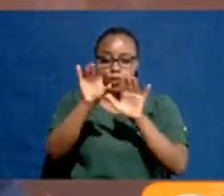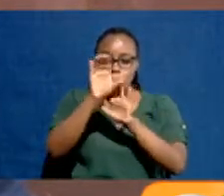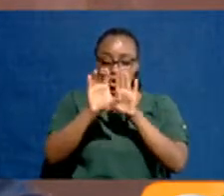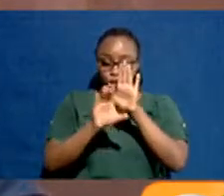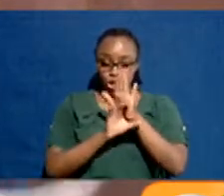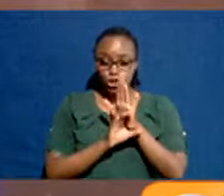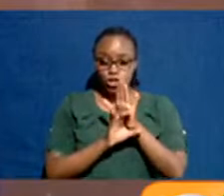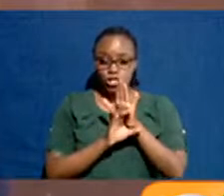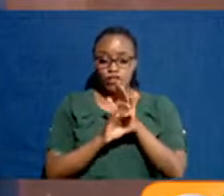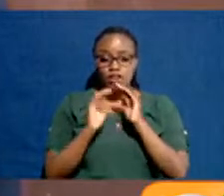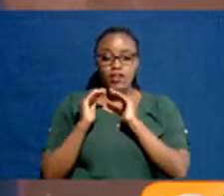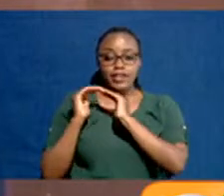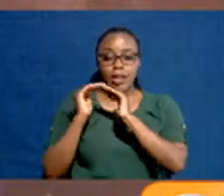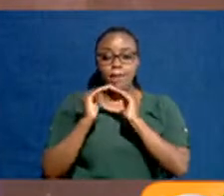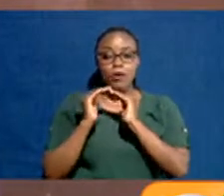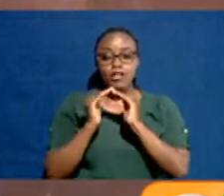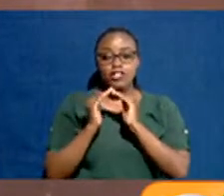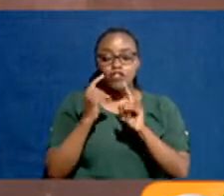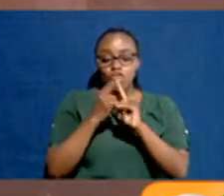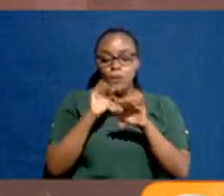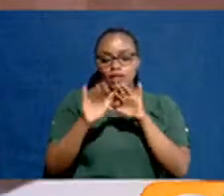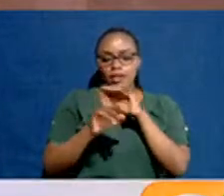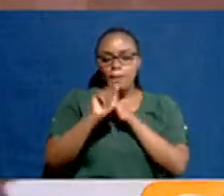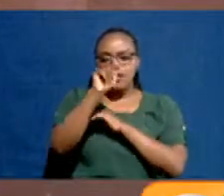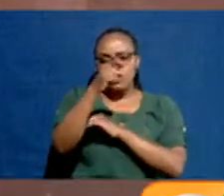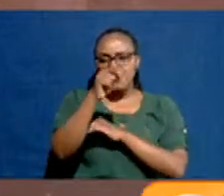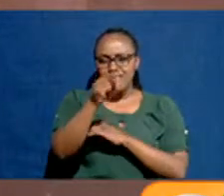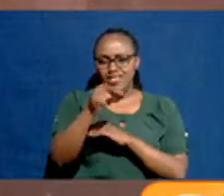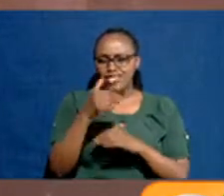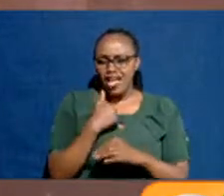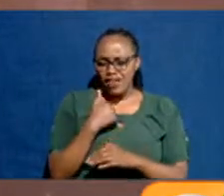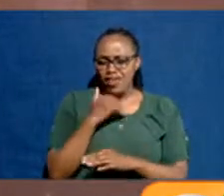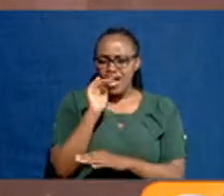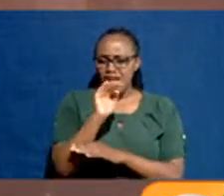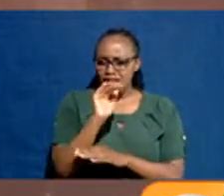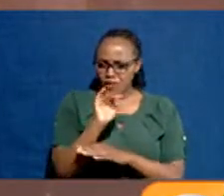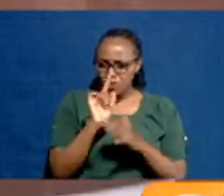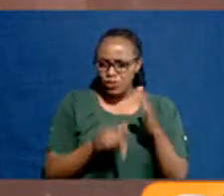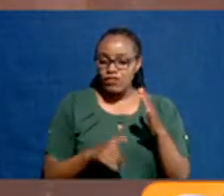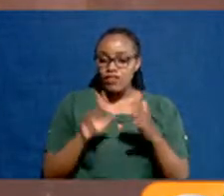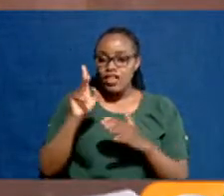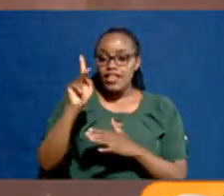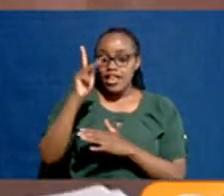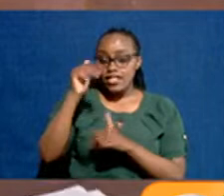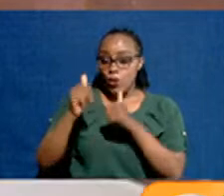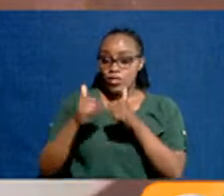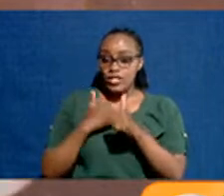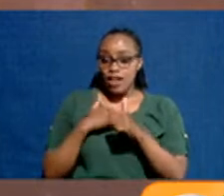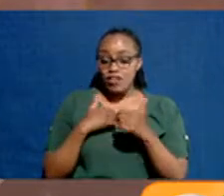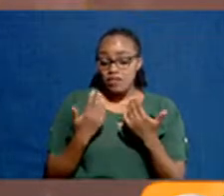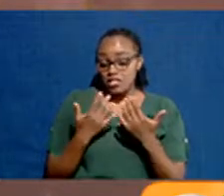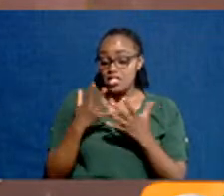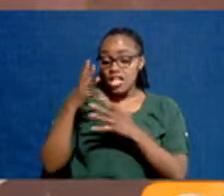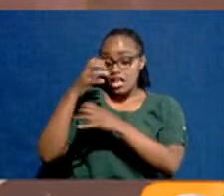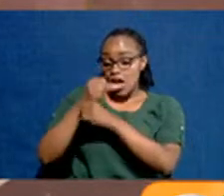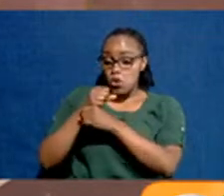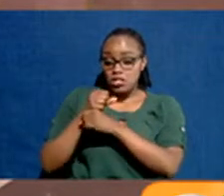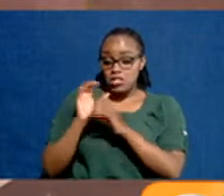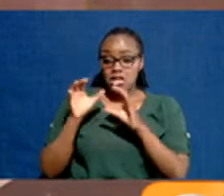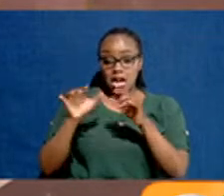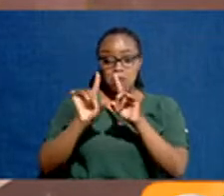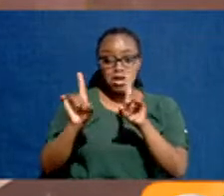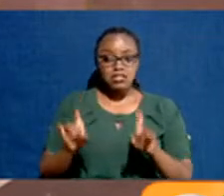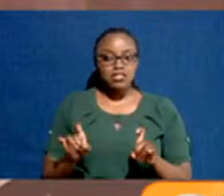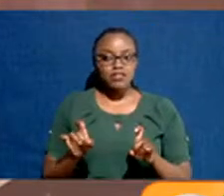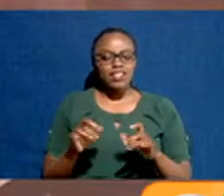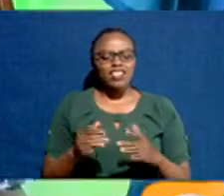constitutional democracy. This coming from the Deputy President, isn't it appalling that you said the Kenya is more or less a shareholding company?